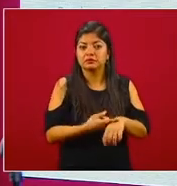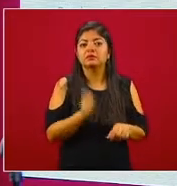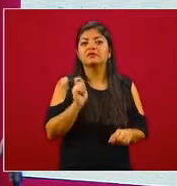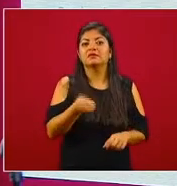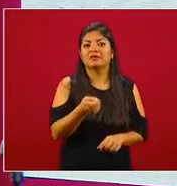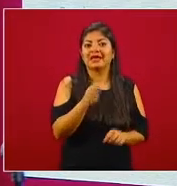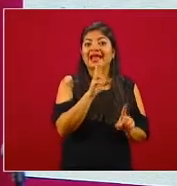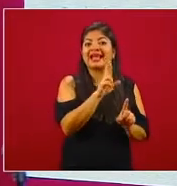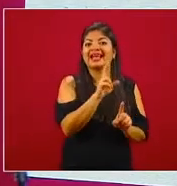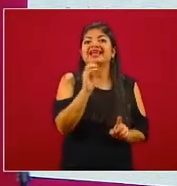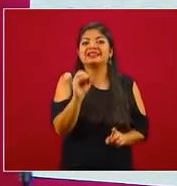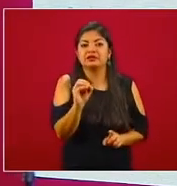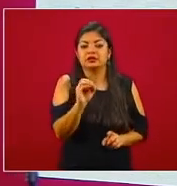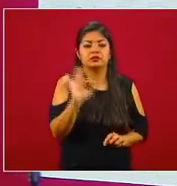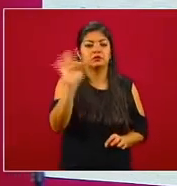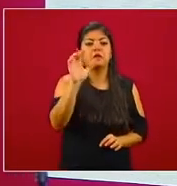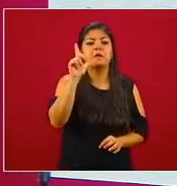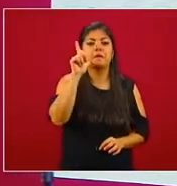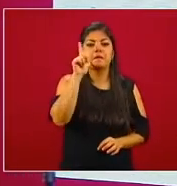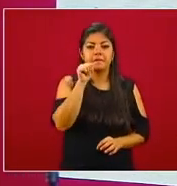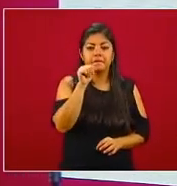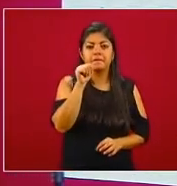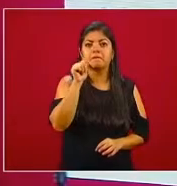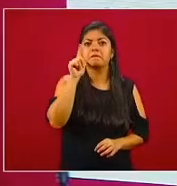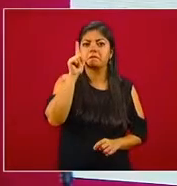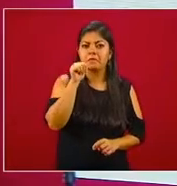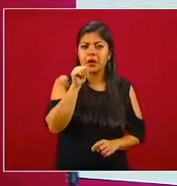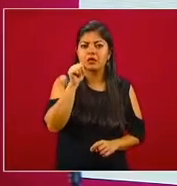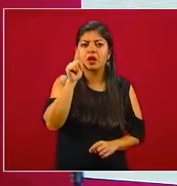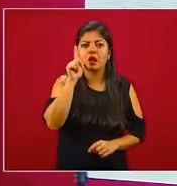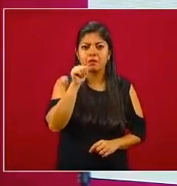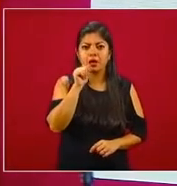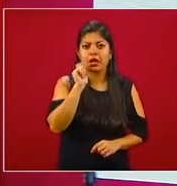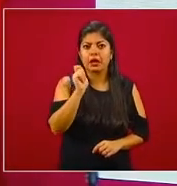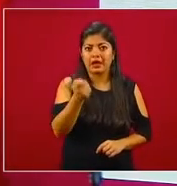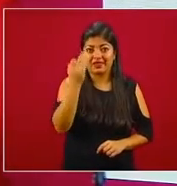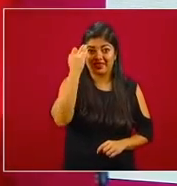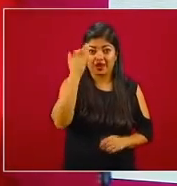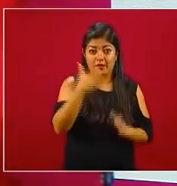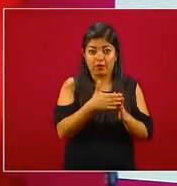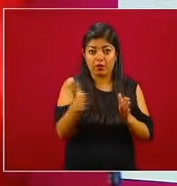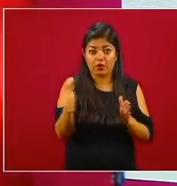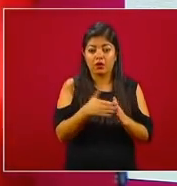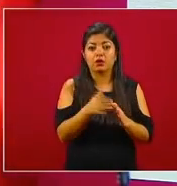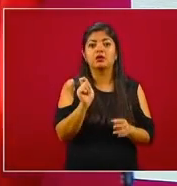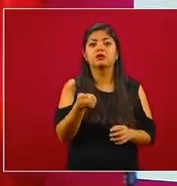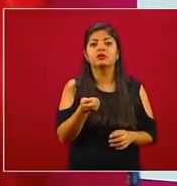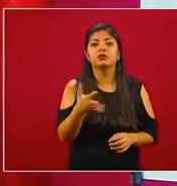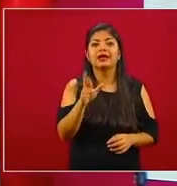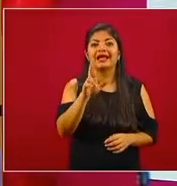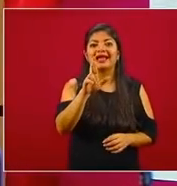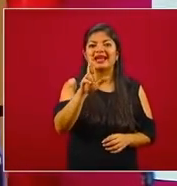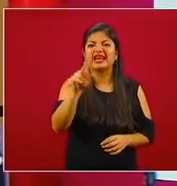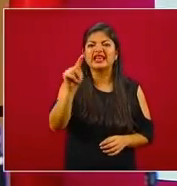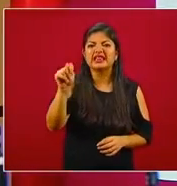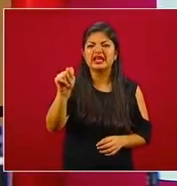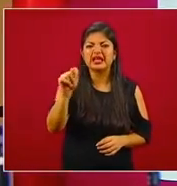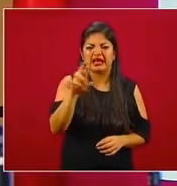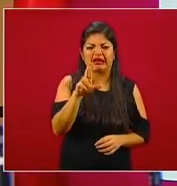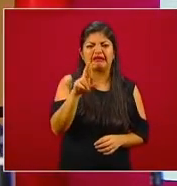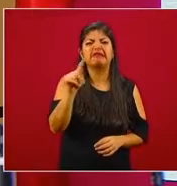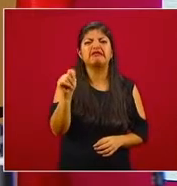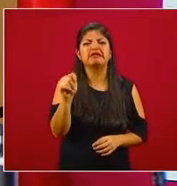its transmission available. So when we do have it on, like, let's say 0 and over course of the different